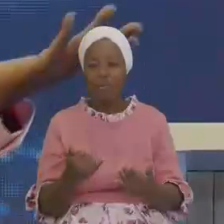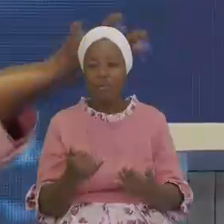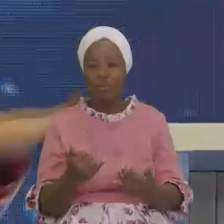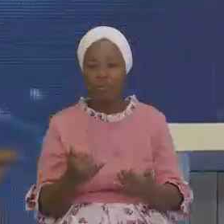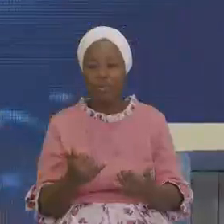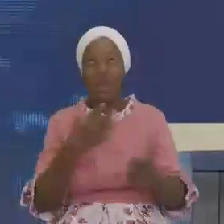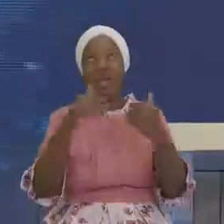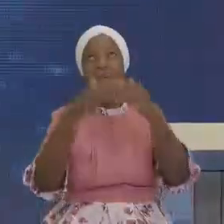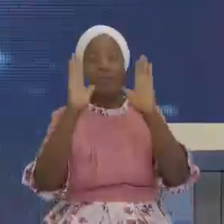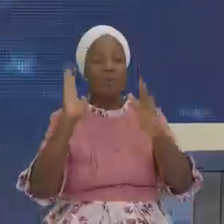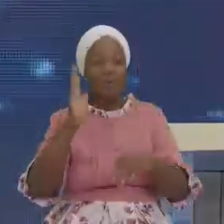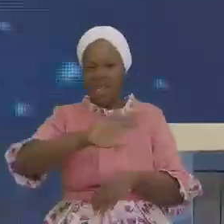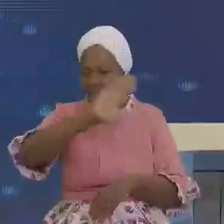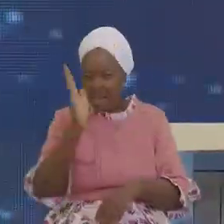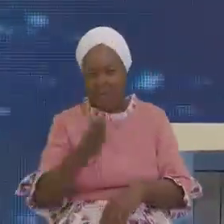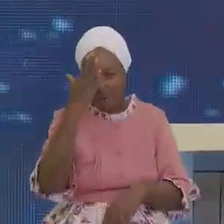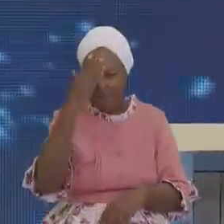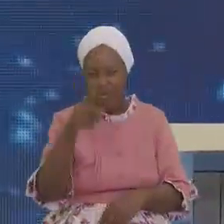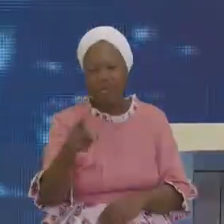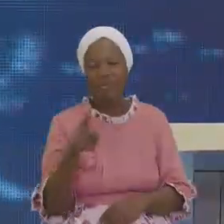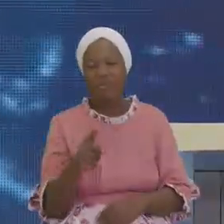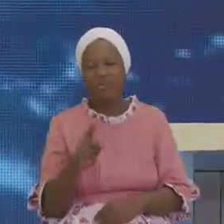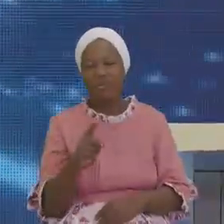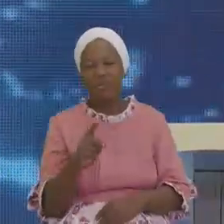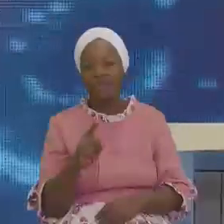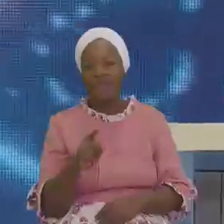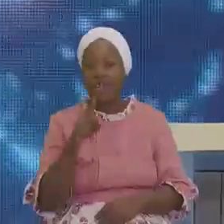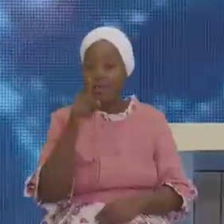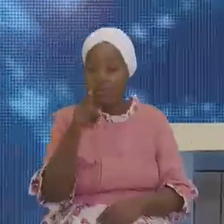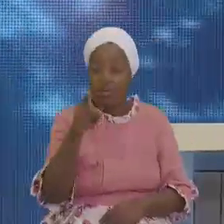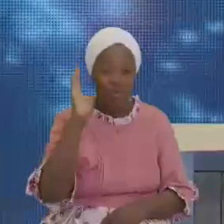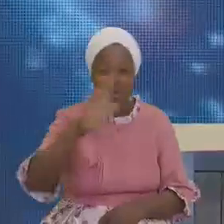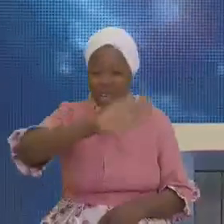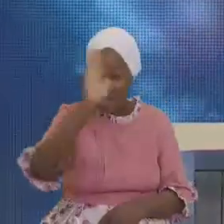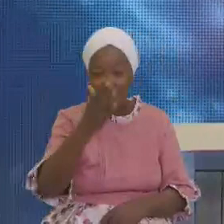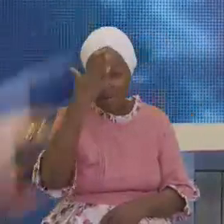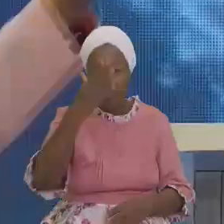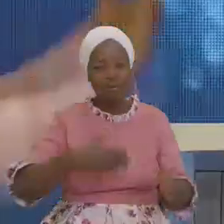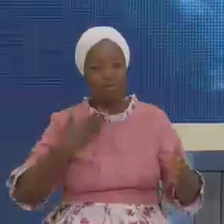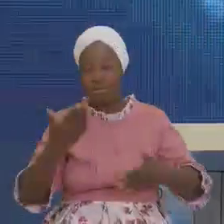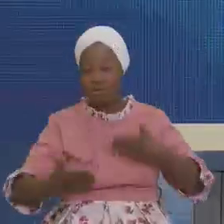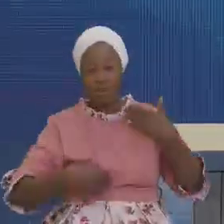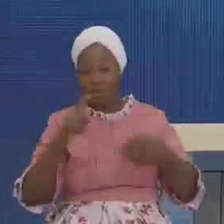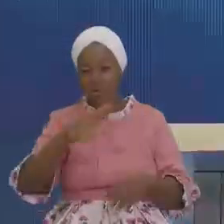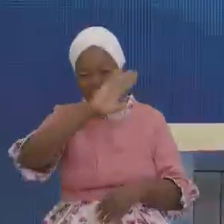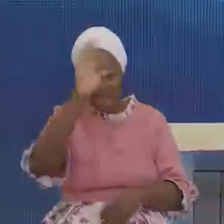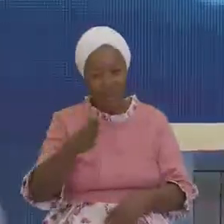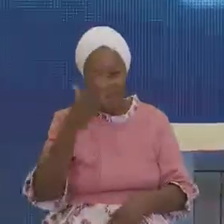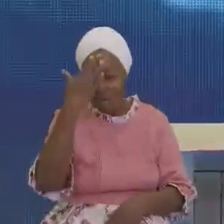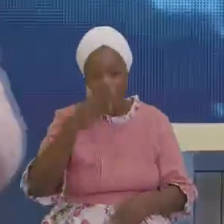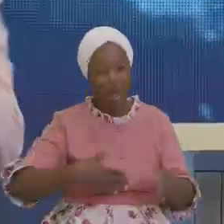heaven will never know you. You will never know joy. You will never know